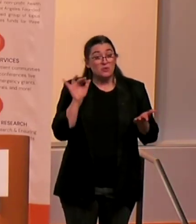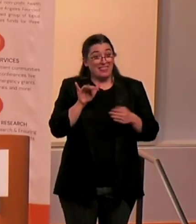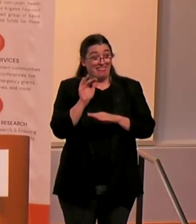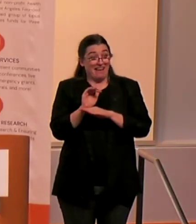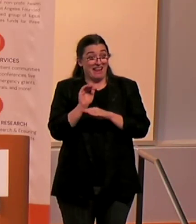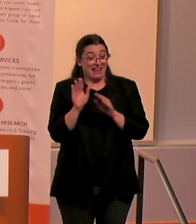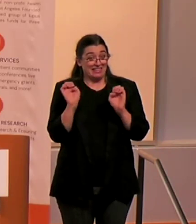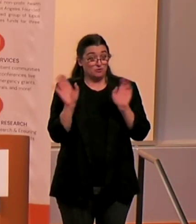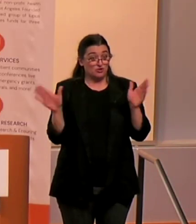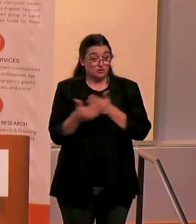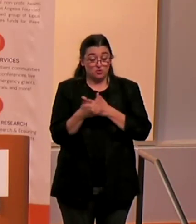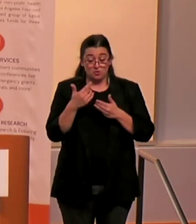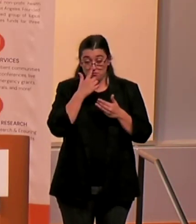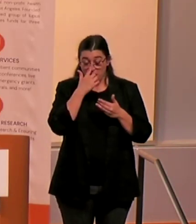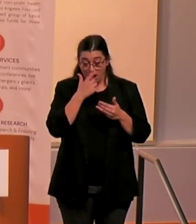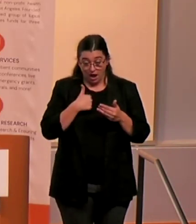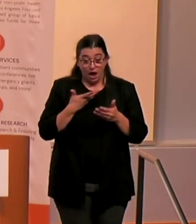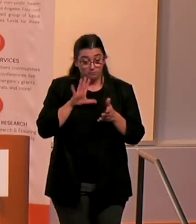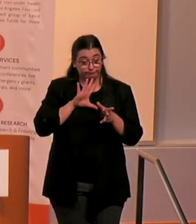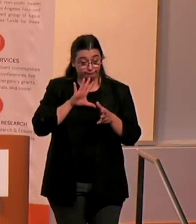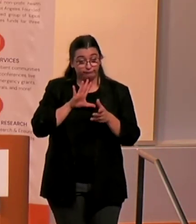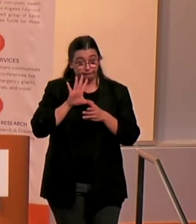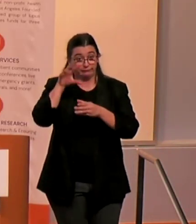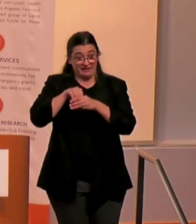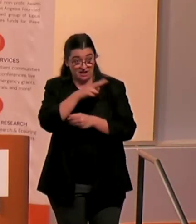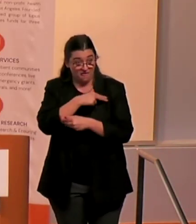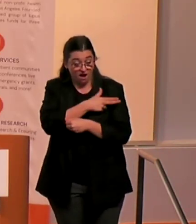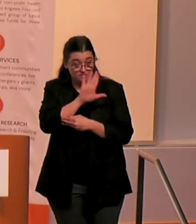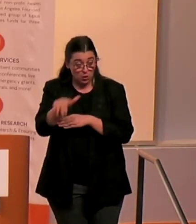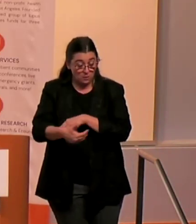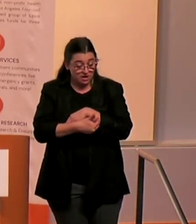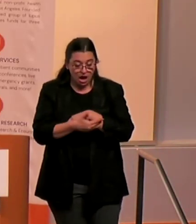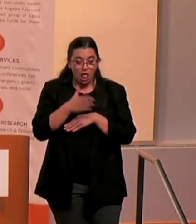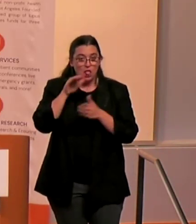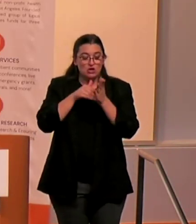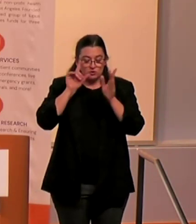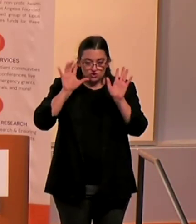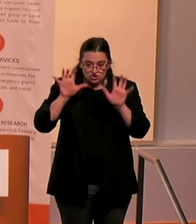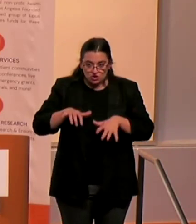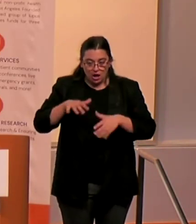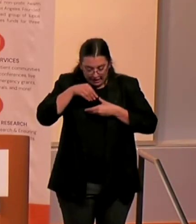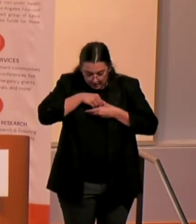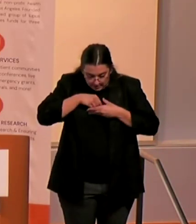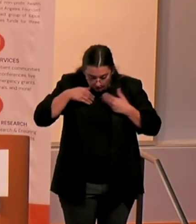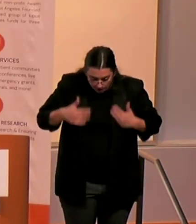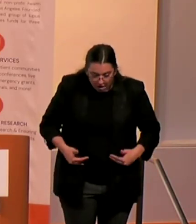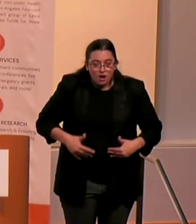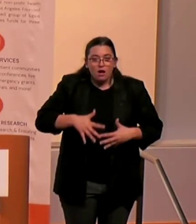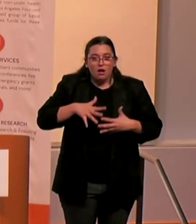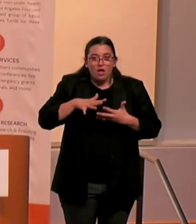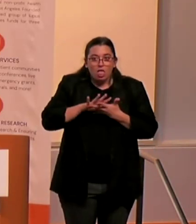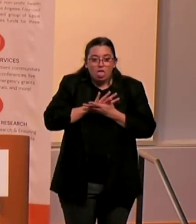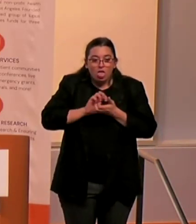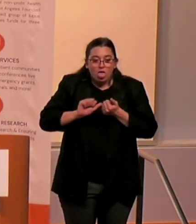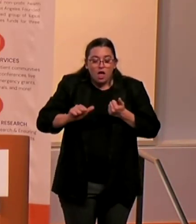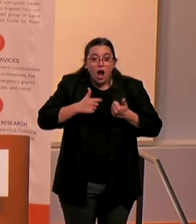doctors were just astounded with how much damage was in my body. A week later, I had a seizure,